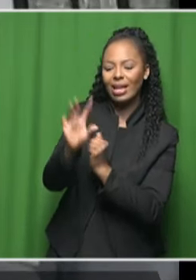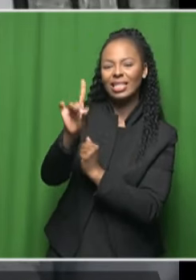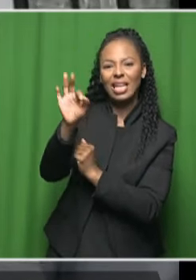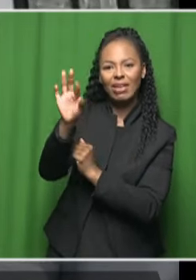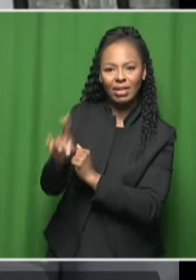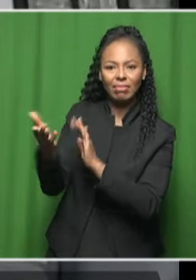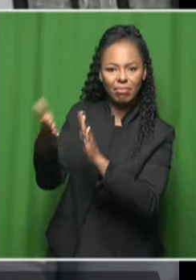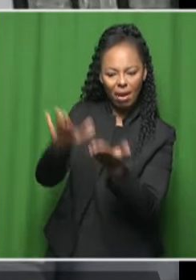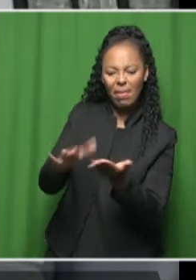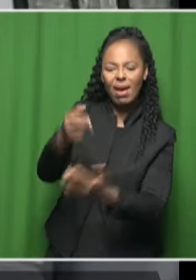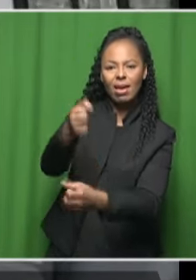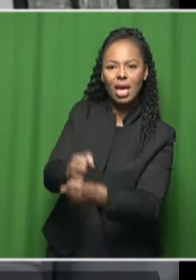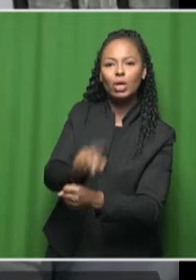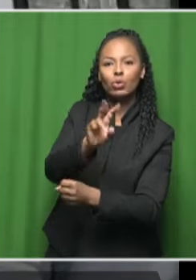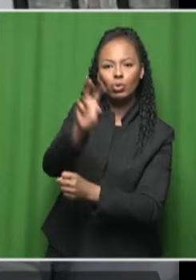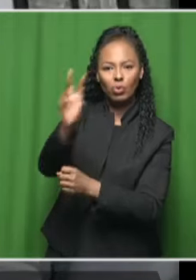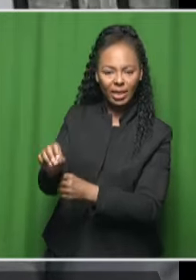Venance Mondlane